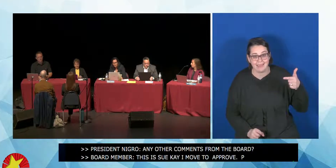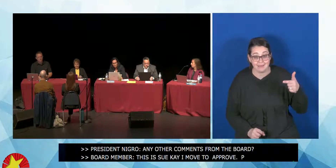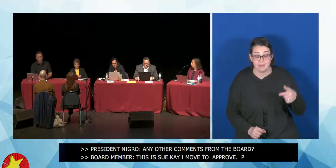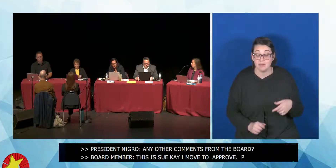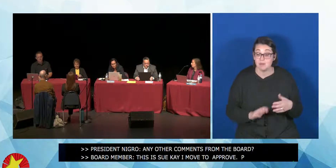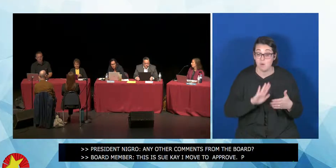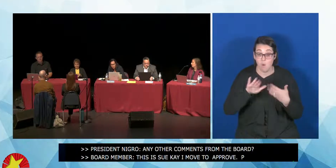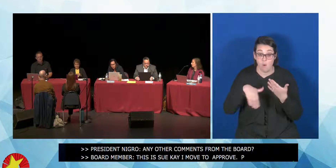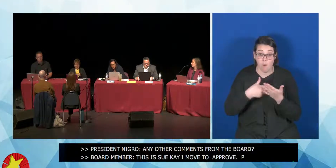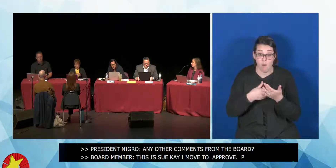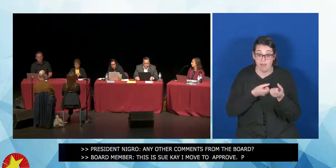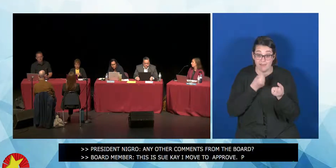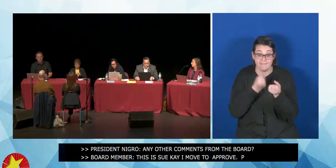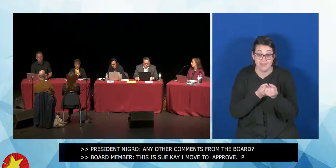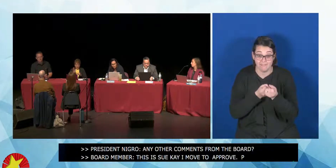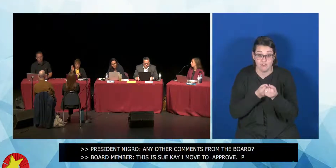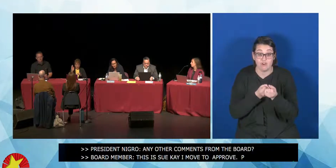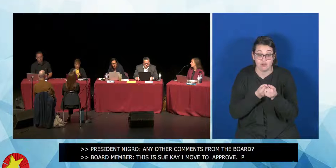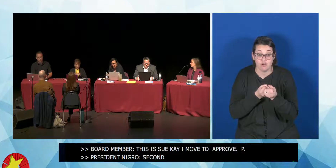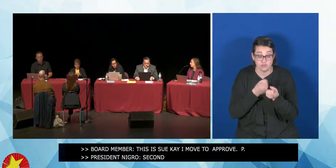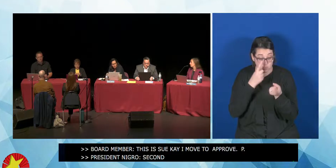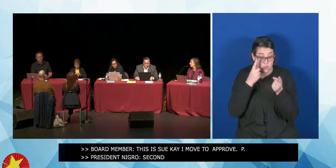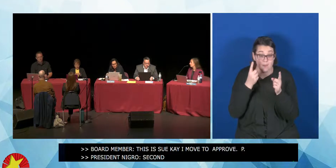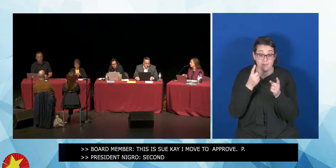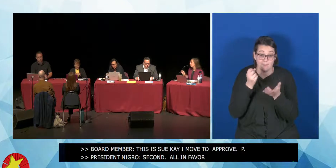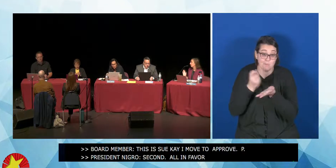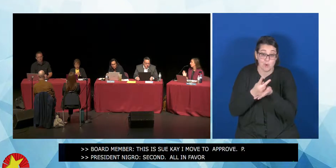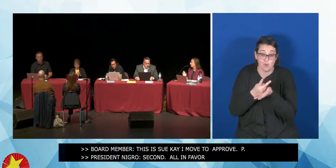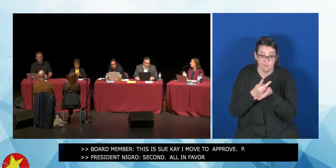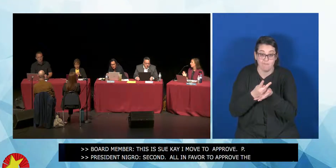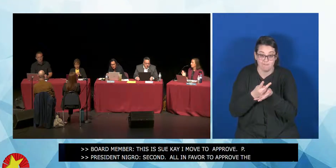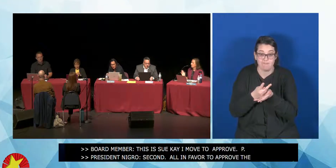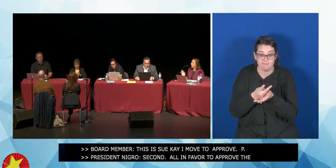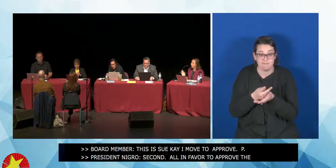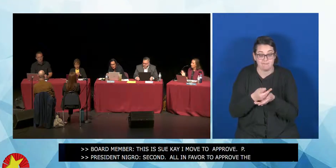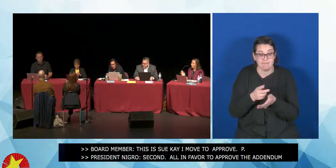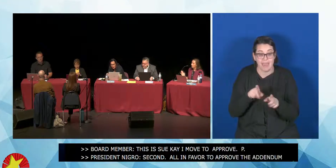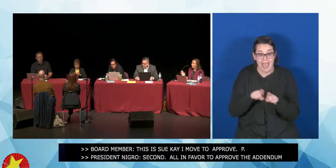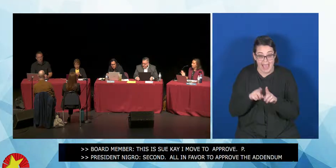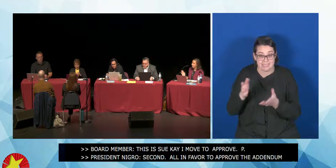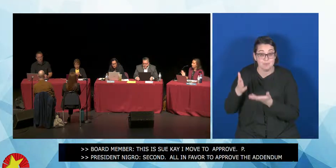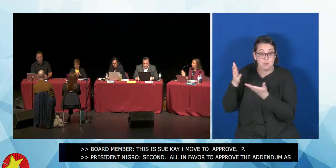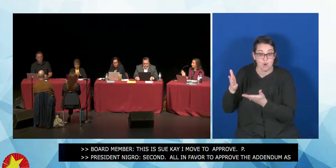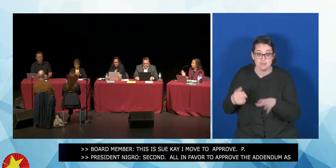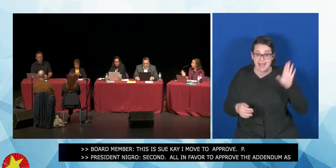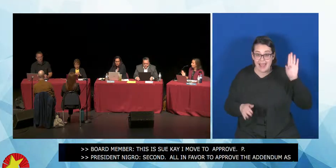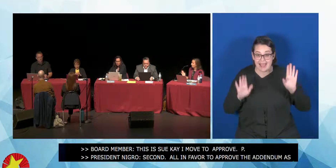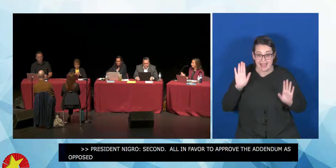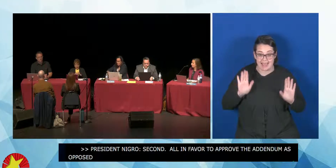All in favor to approve the addendum as proposed? Say aye. Aye. Aye.